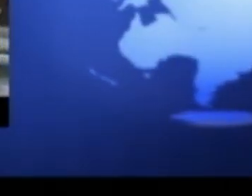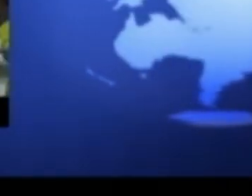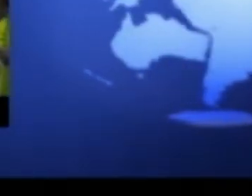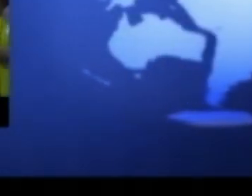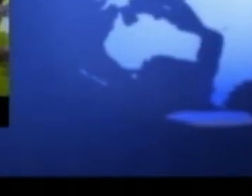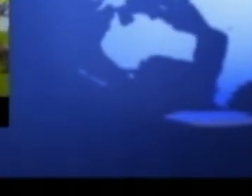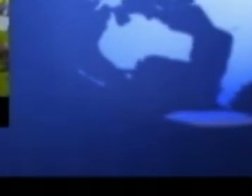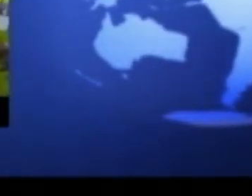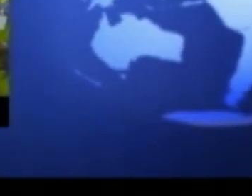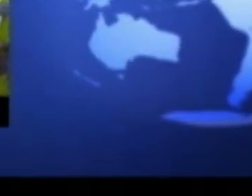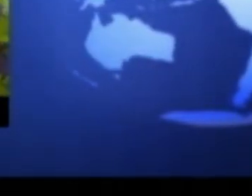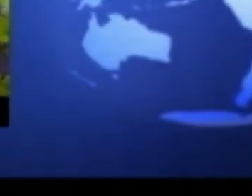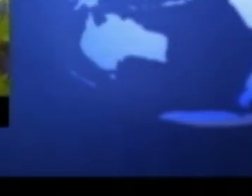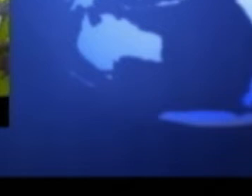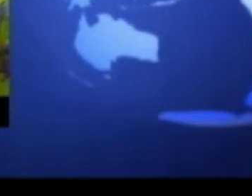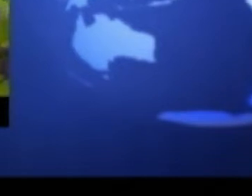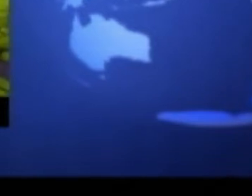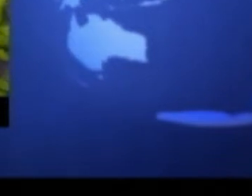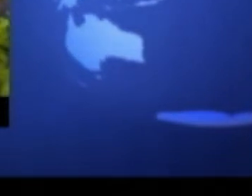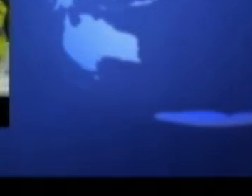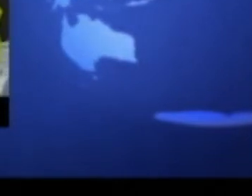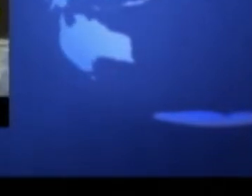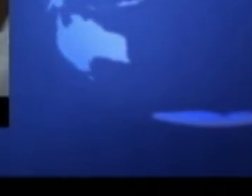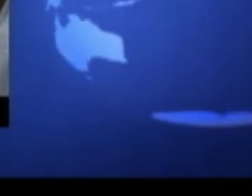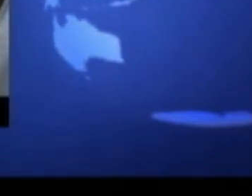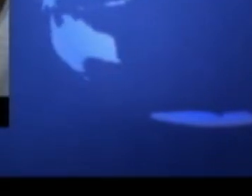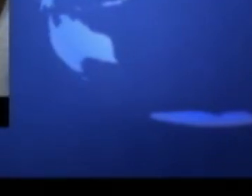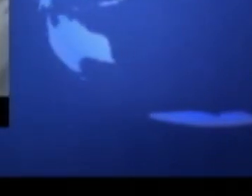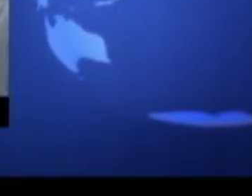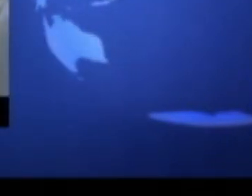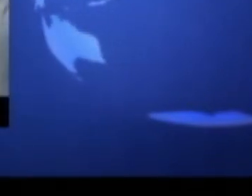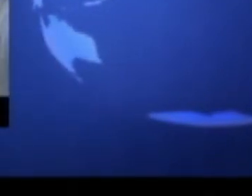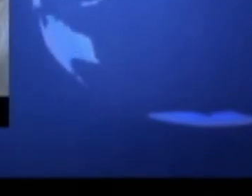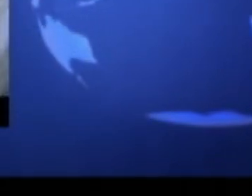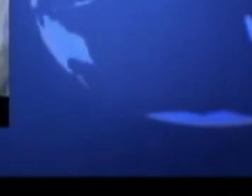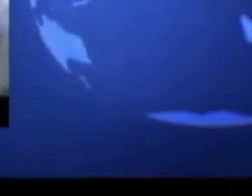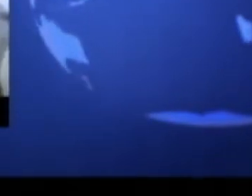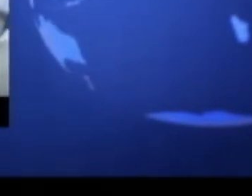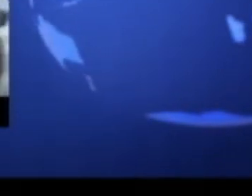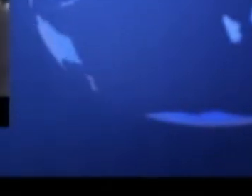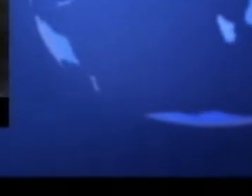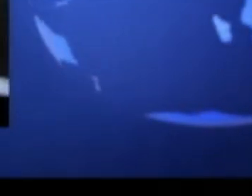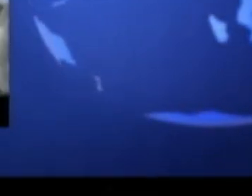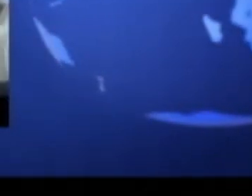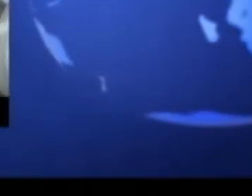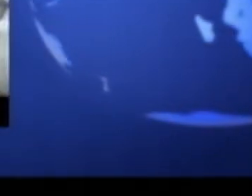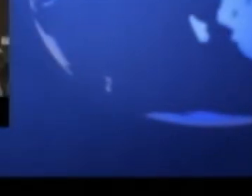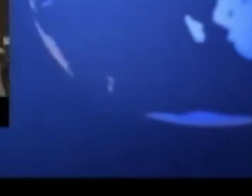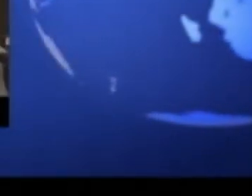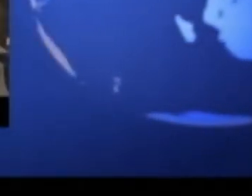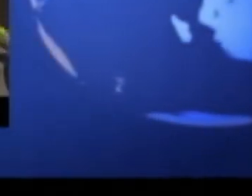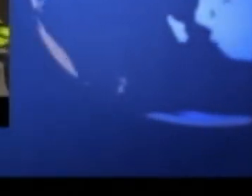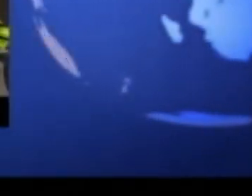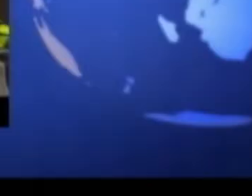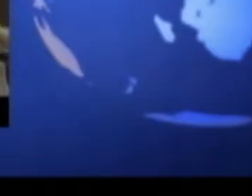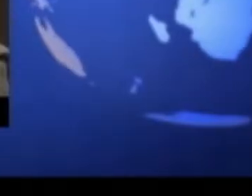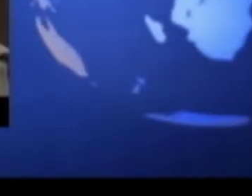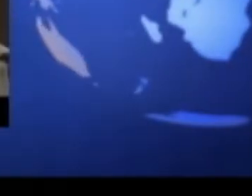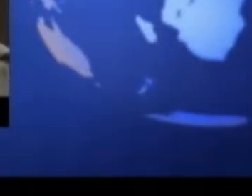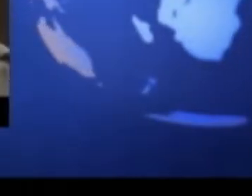President Buhari joins other ECOWAS leaders in Bamako, Mali on consultations towards resolving country's political